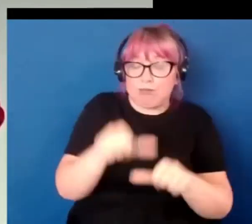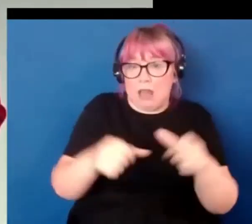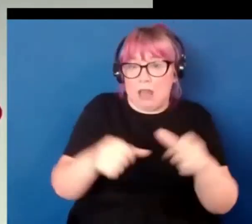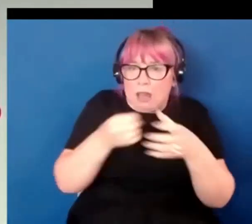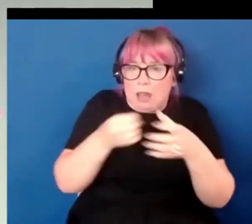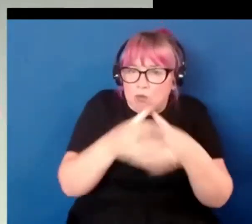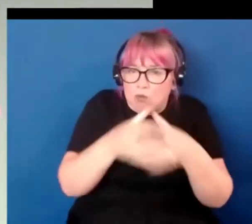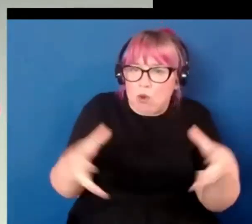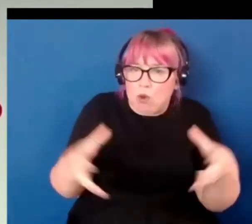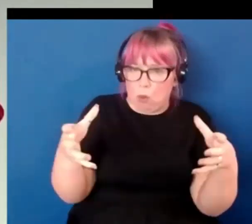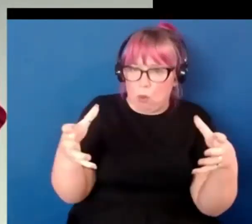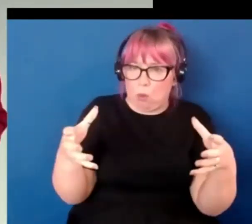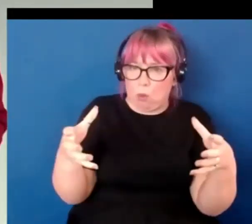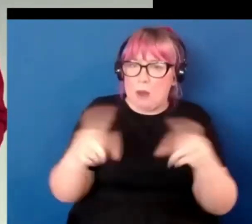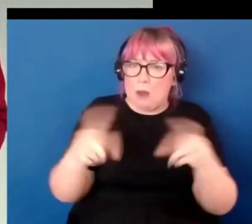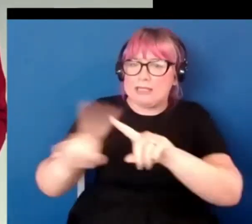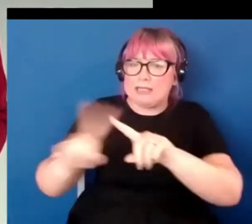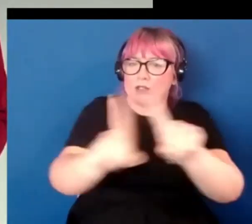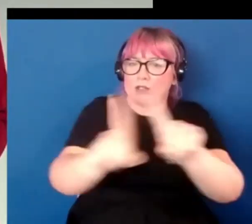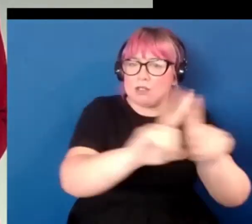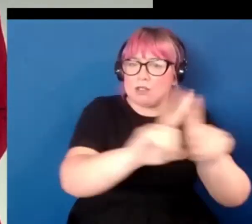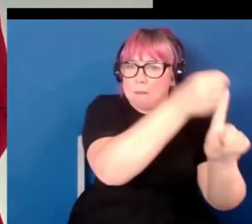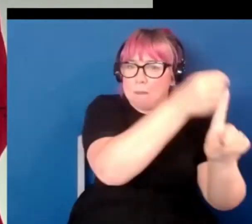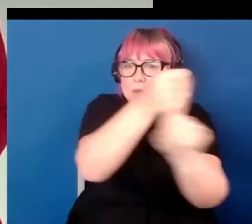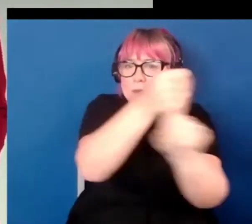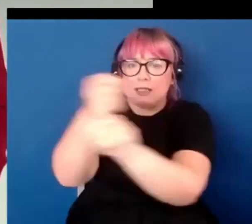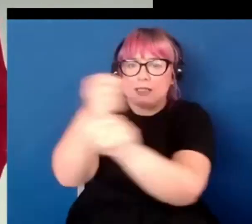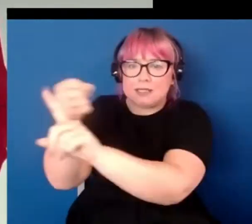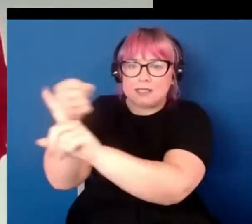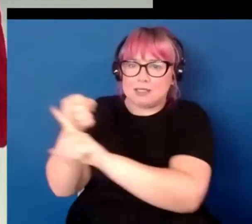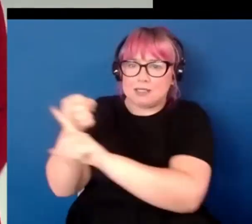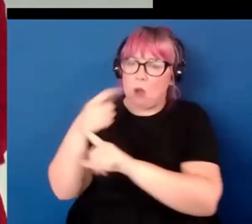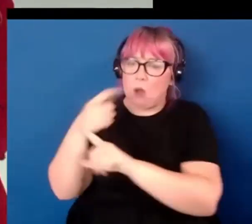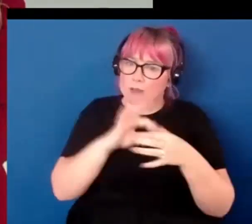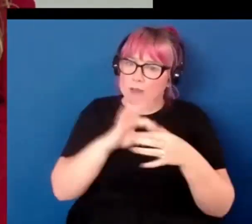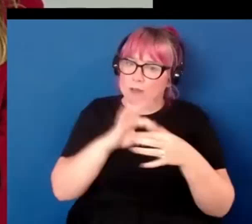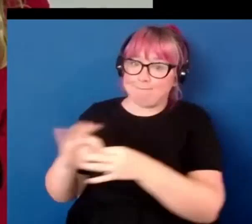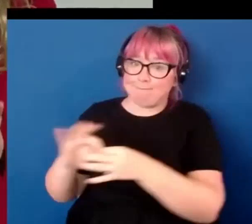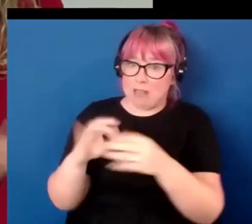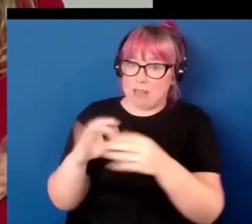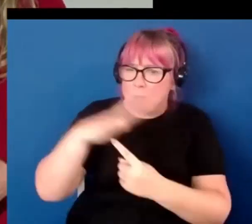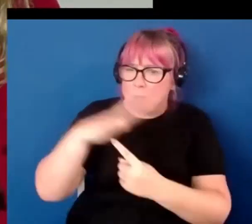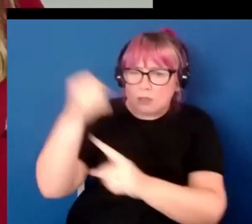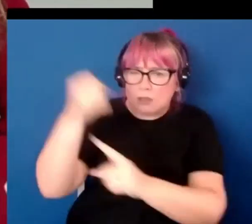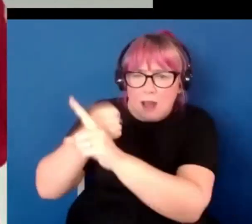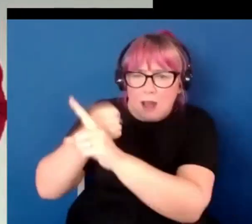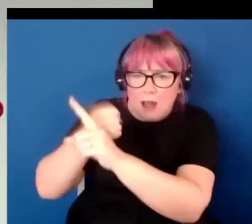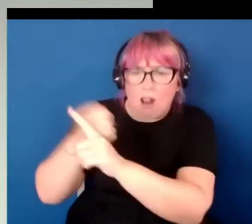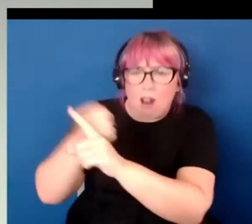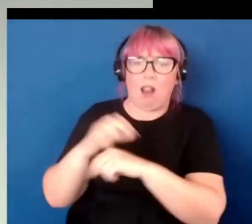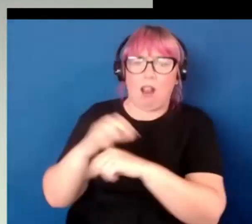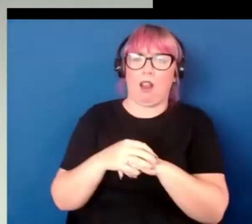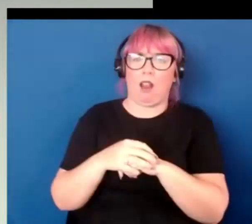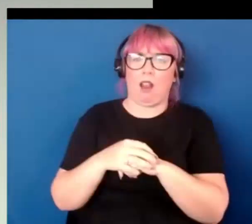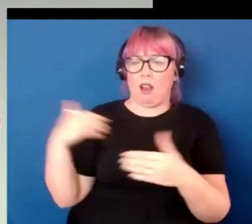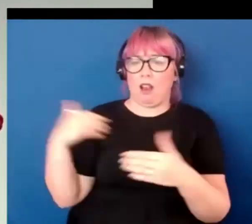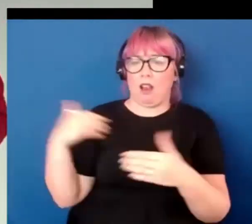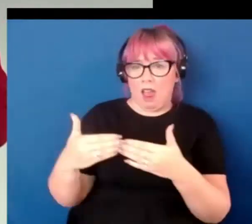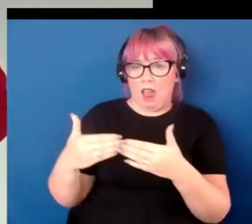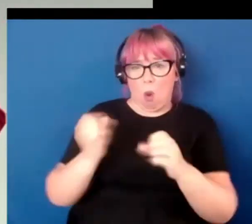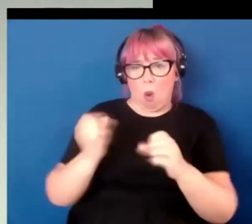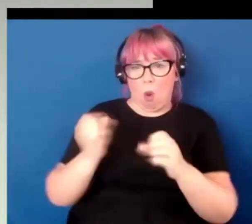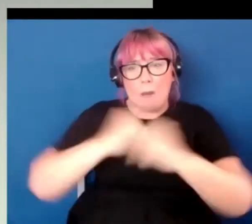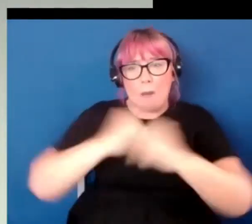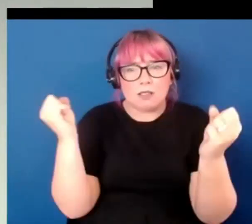fought some of the most important battles of the last century, standing against unconscionable weapons of mass destruction and against coal power